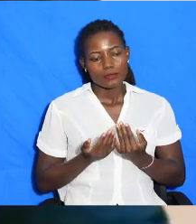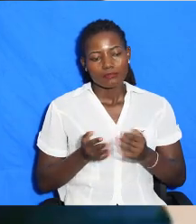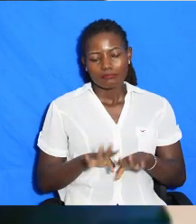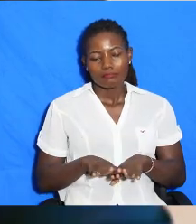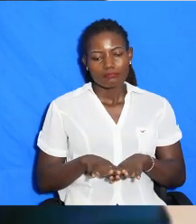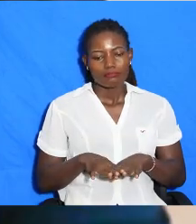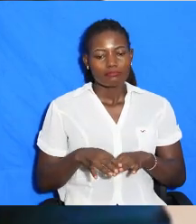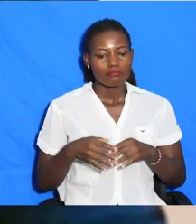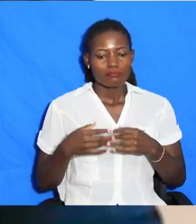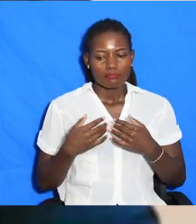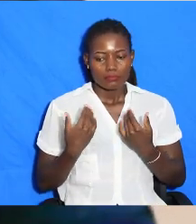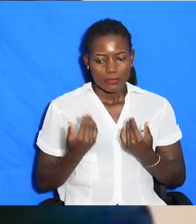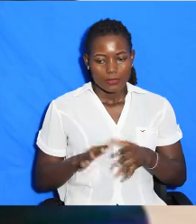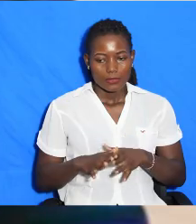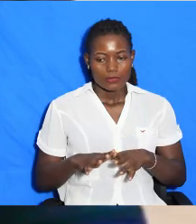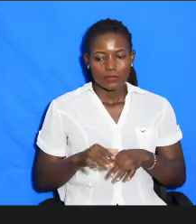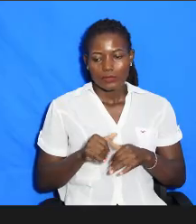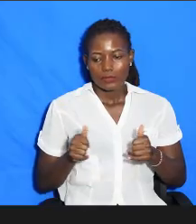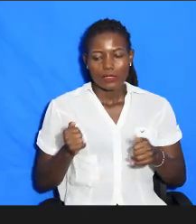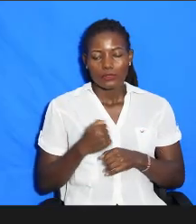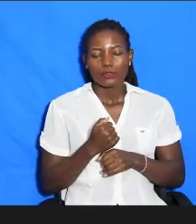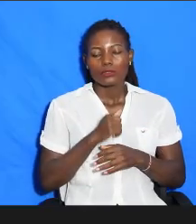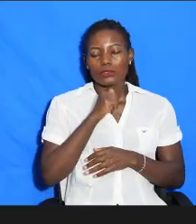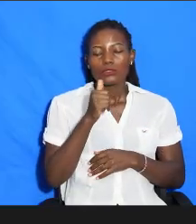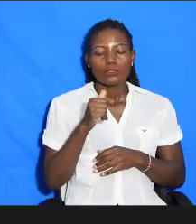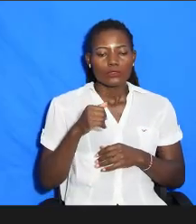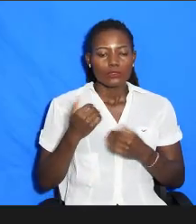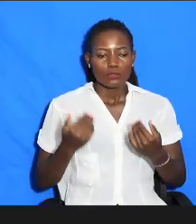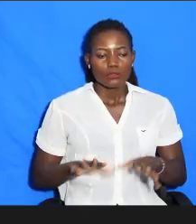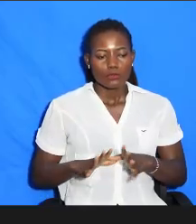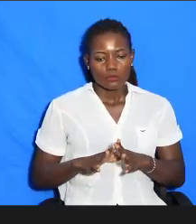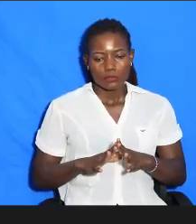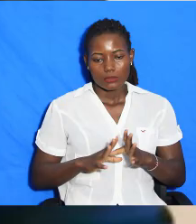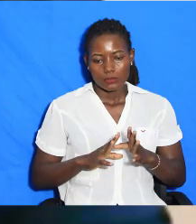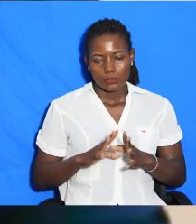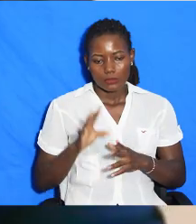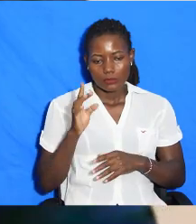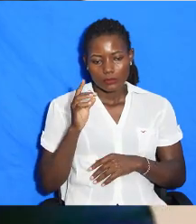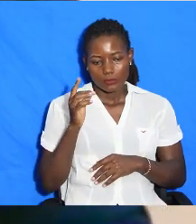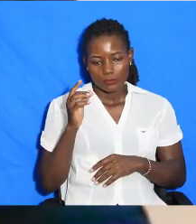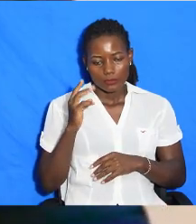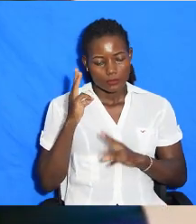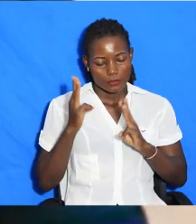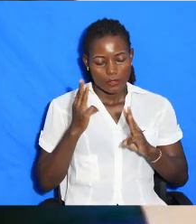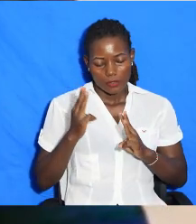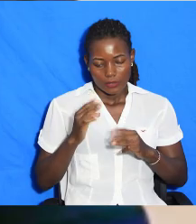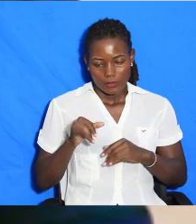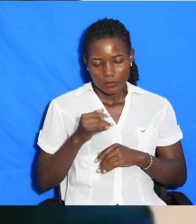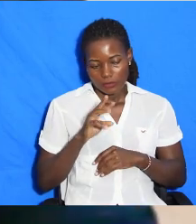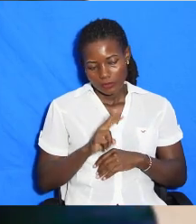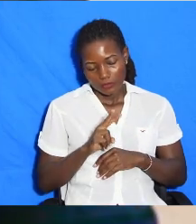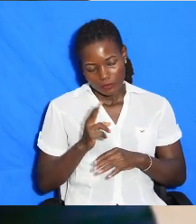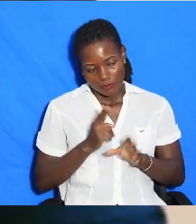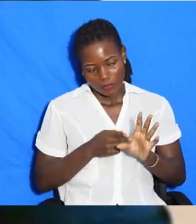losing gracefully. You don't lose bitterly. Yes, You just yes. look at the circumstances, look at your Mm-hmm, performance, and of